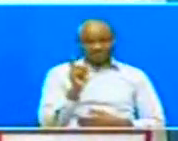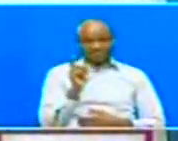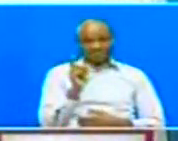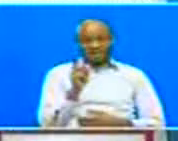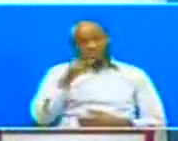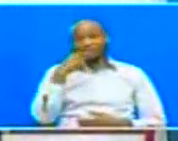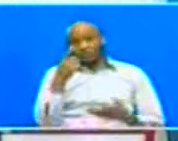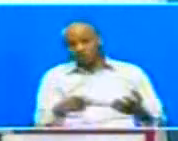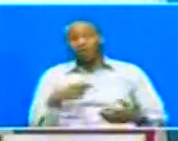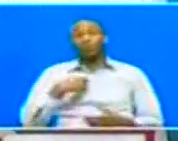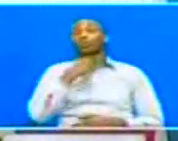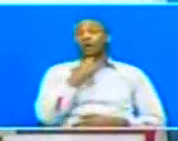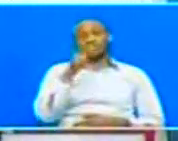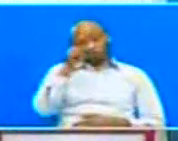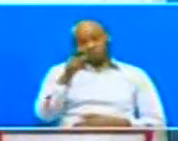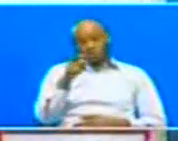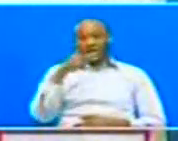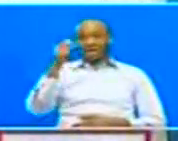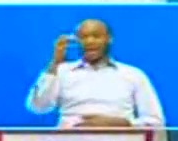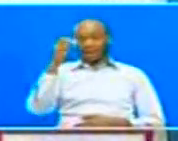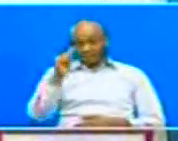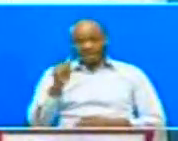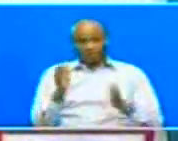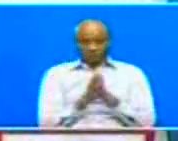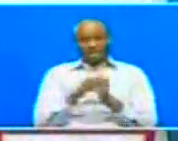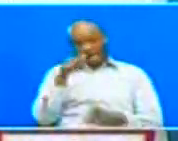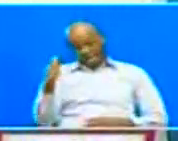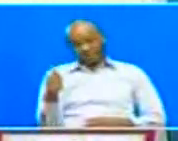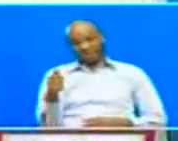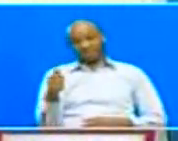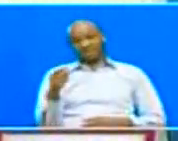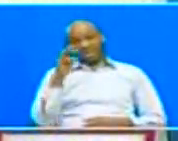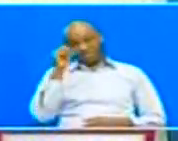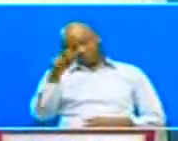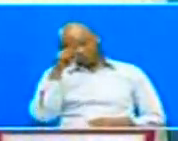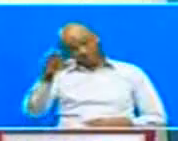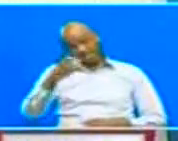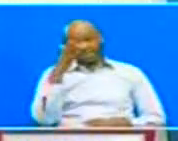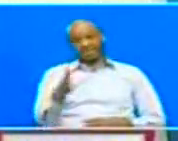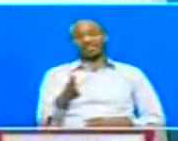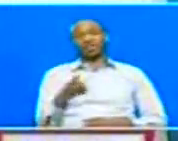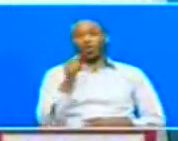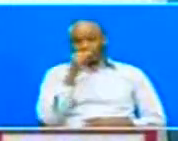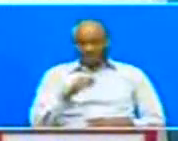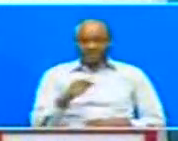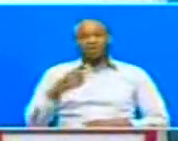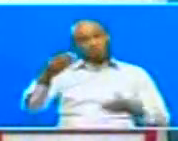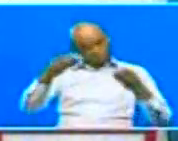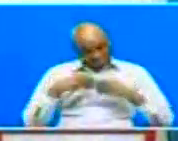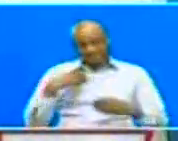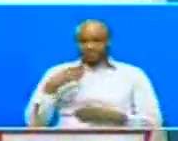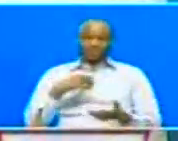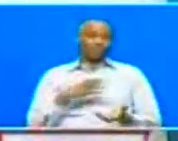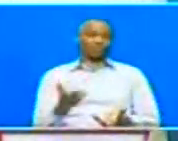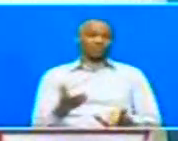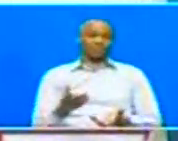Did you hear him say, we want you, the Kamama, Lonyangapua, and that MP from that area, and that old man, bring us those guys?